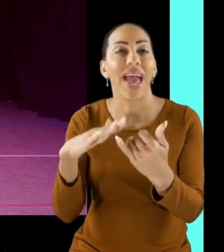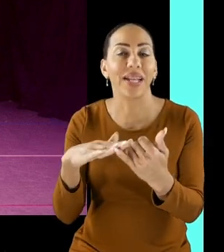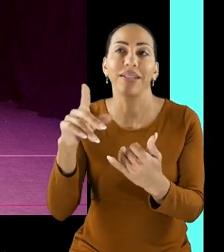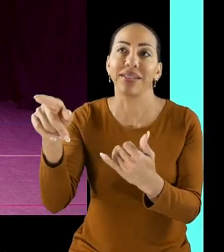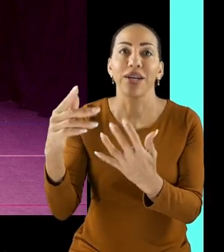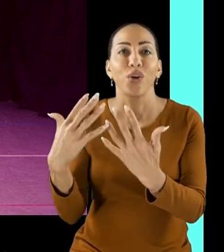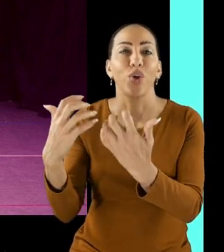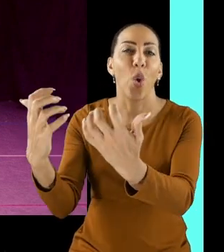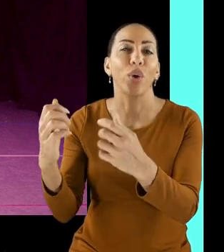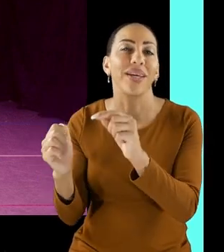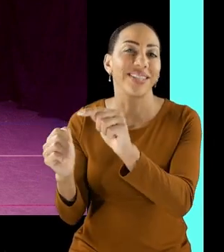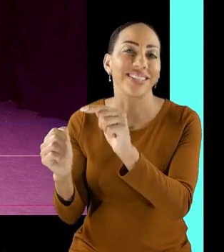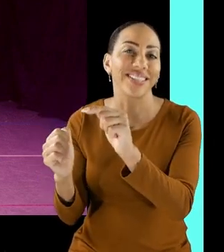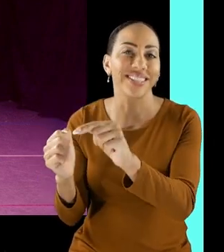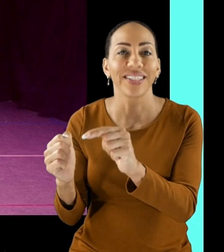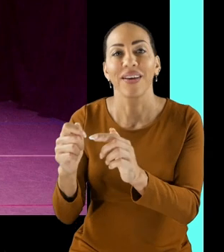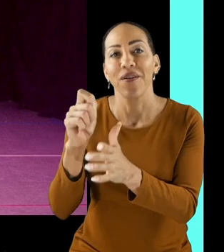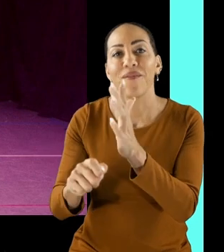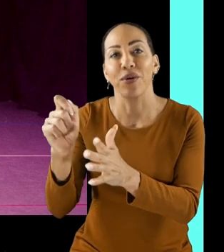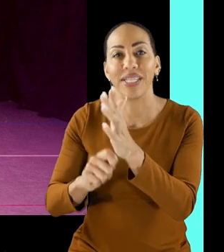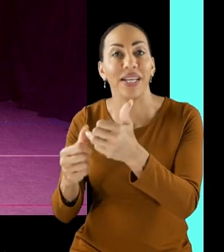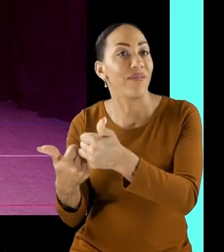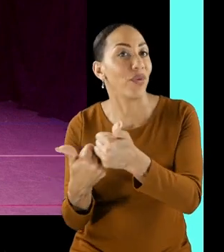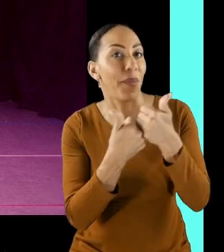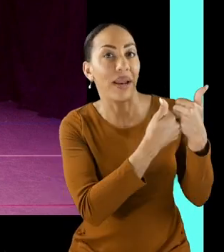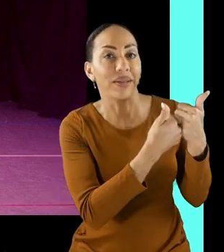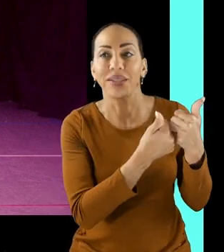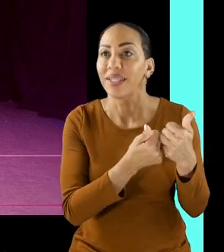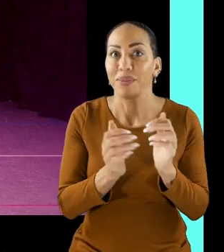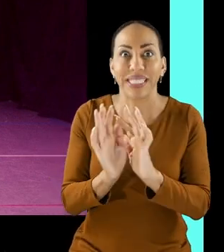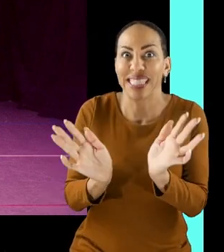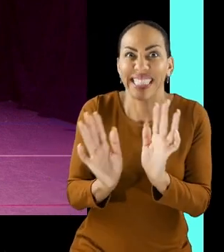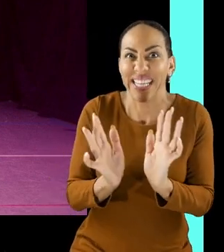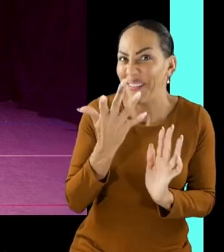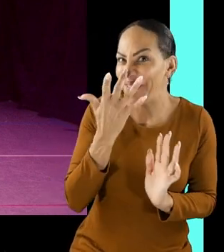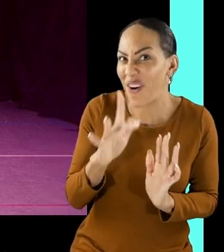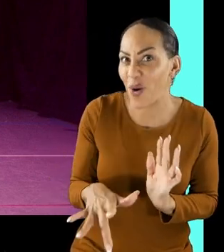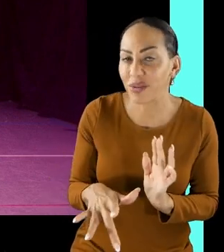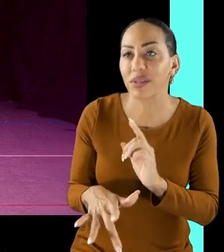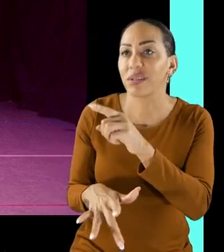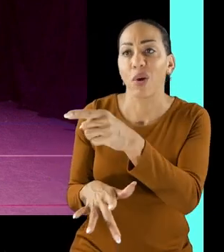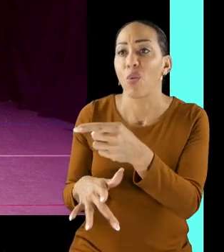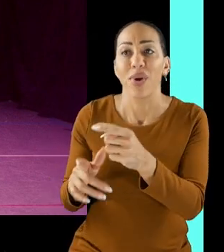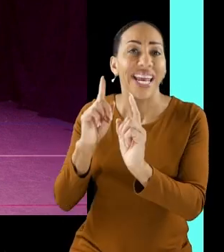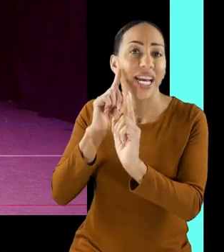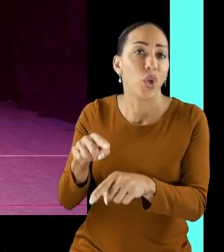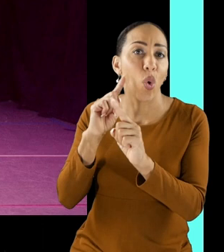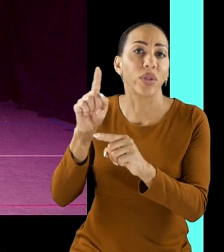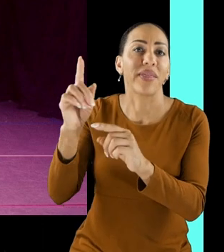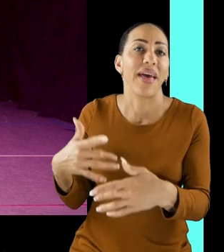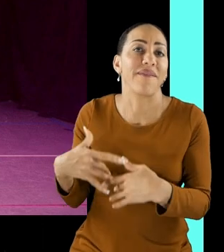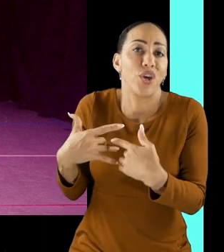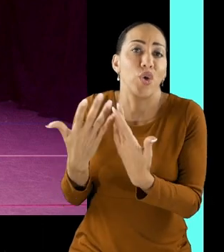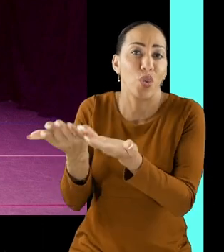this constant, narrow but growing majority towards the panel, was all falsified. Their votes weren't counted. They went nowhere. They